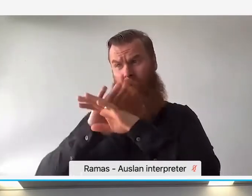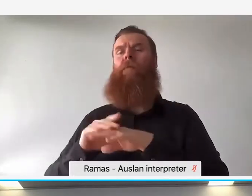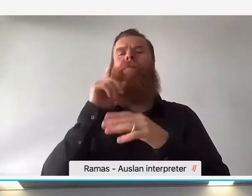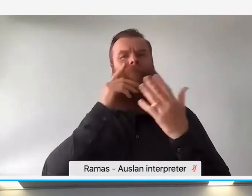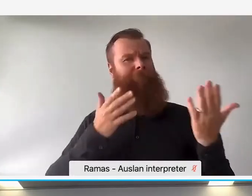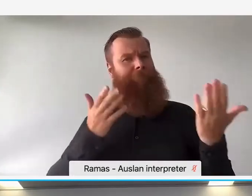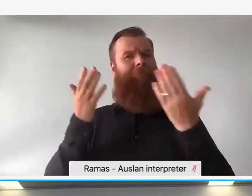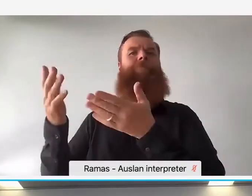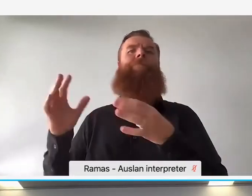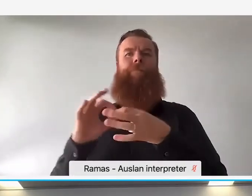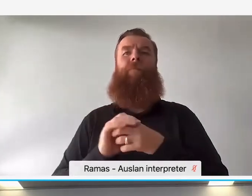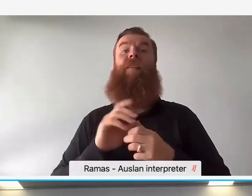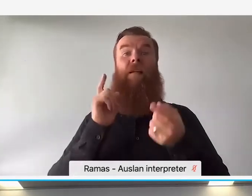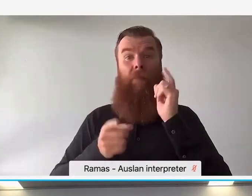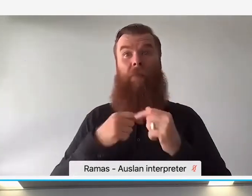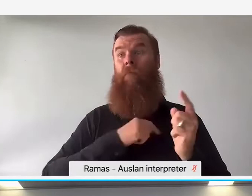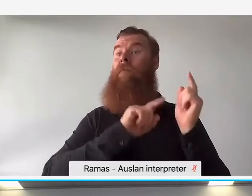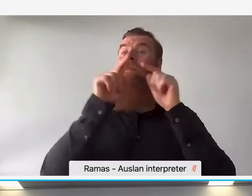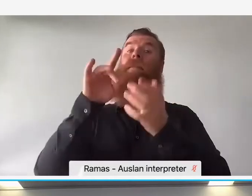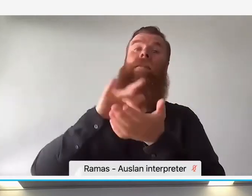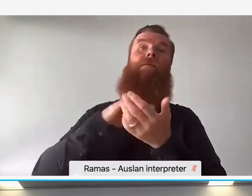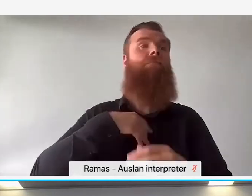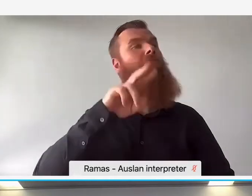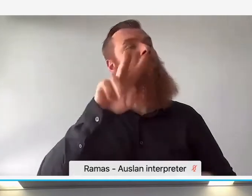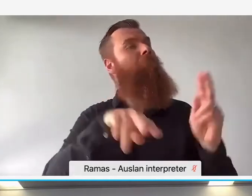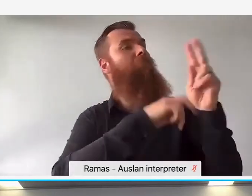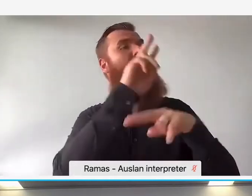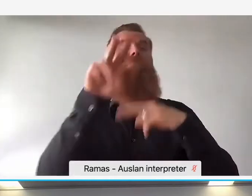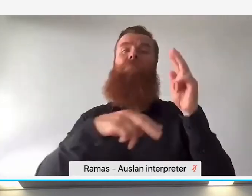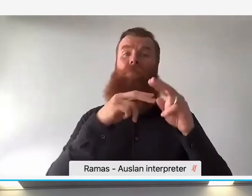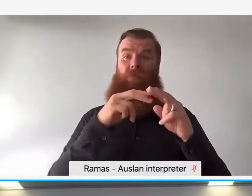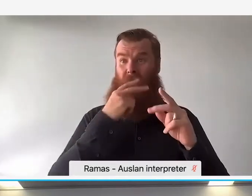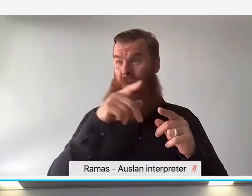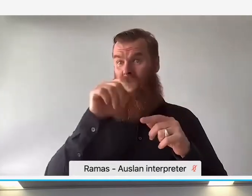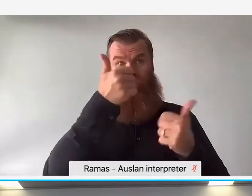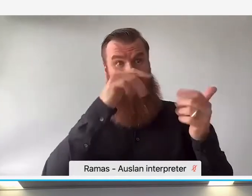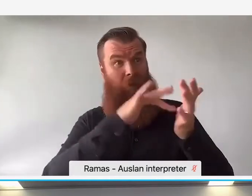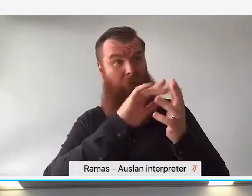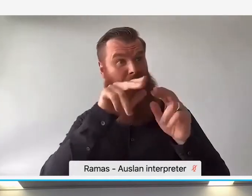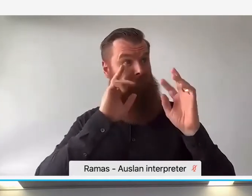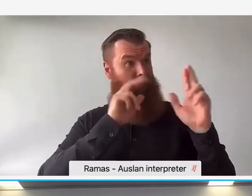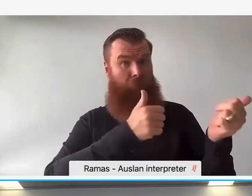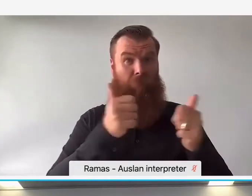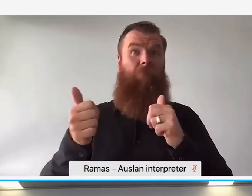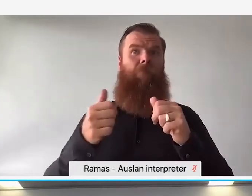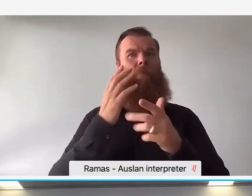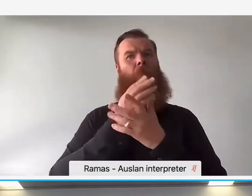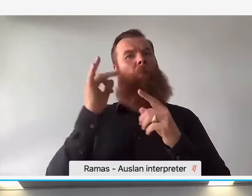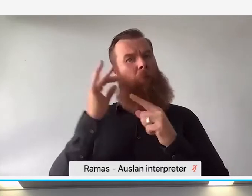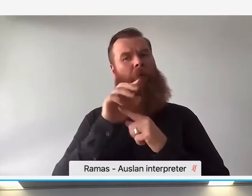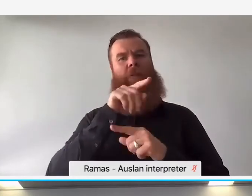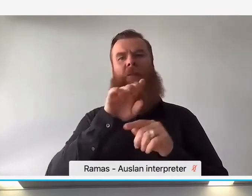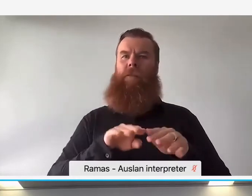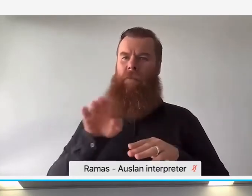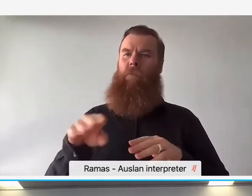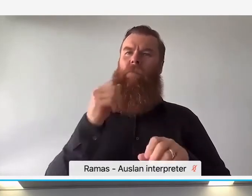to locations where workers will be recruited for, which is considered a critical step in the worker safeguarding elements